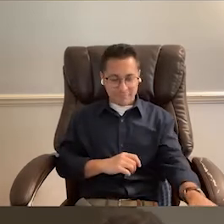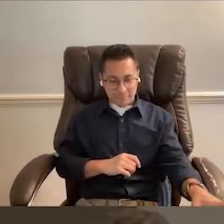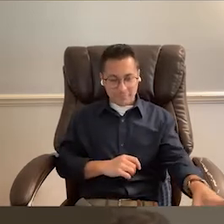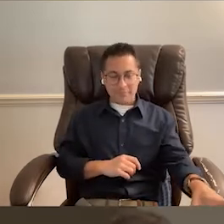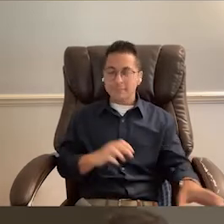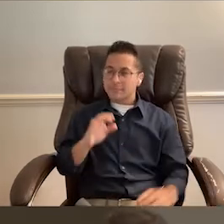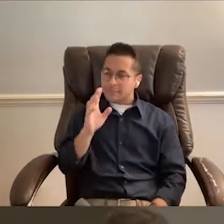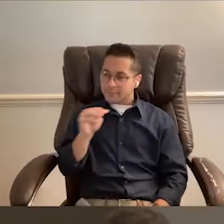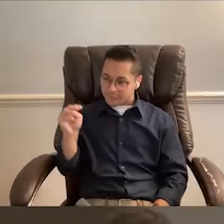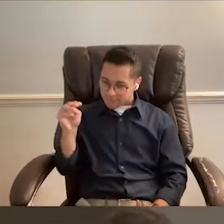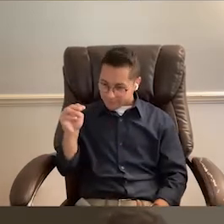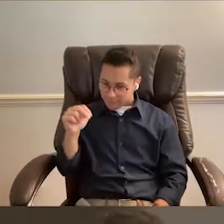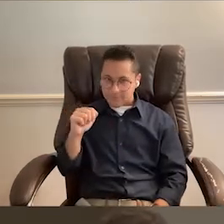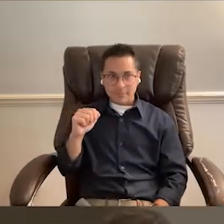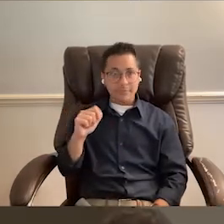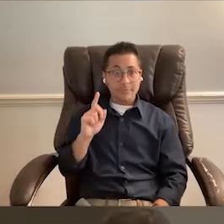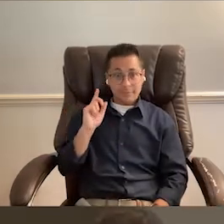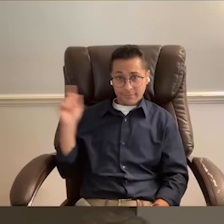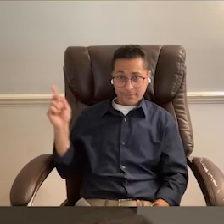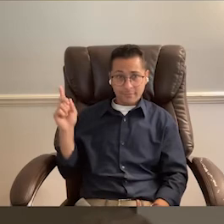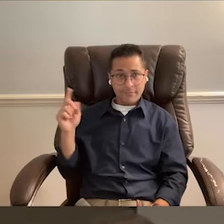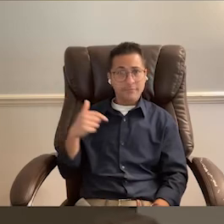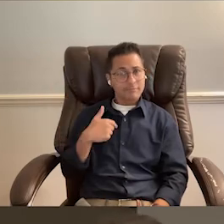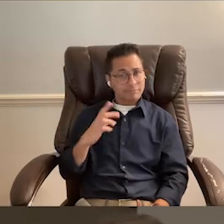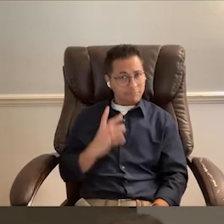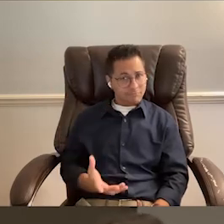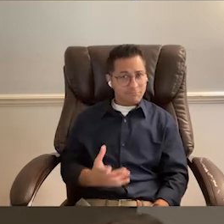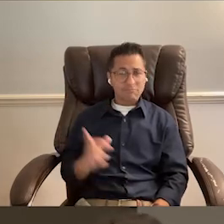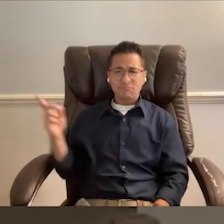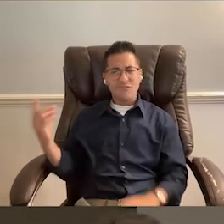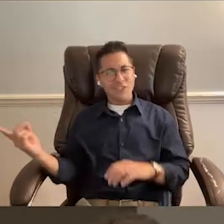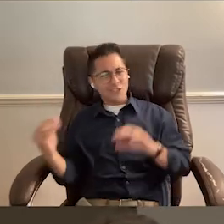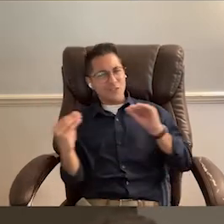child, I get that, totally, I get it.